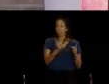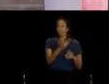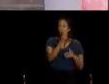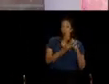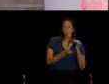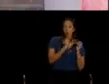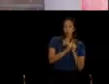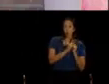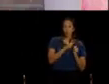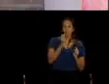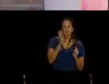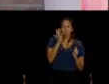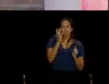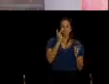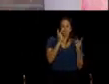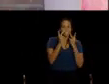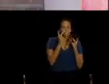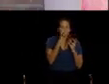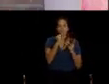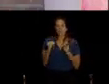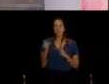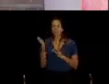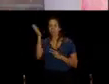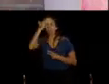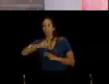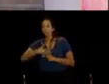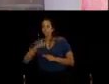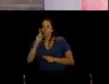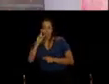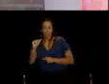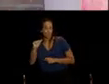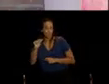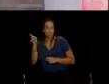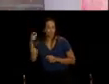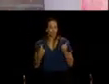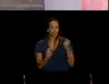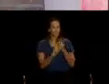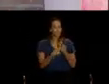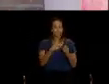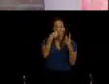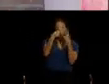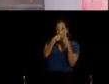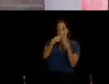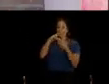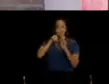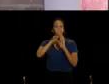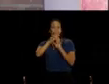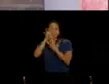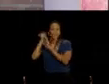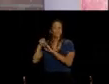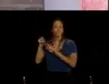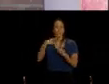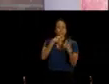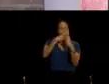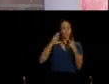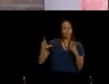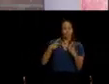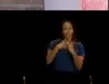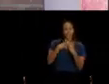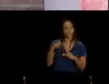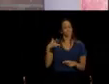invisible disabilities proudly post their photos and the hashtag, and she's